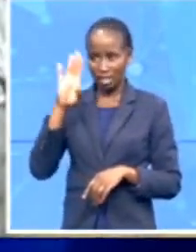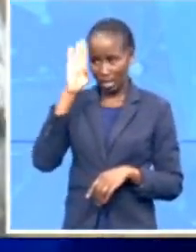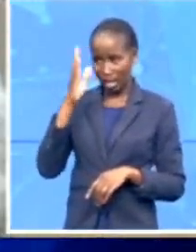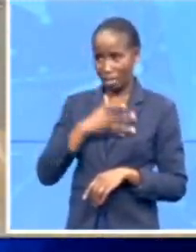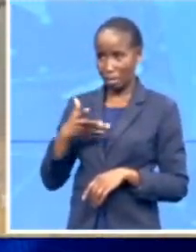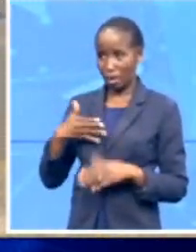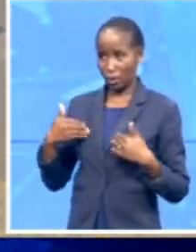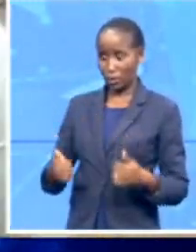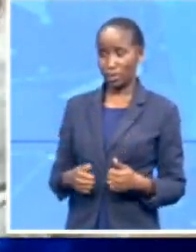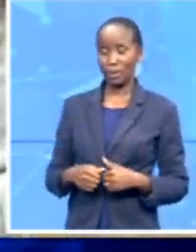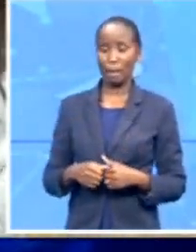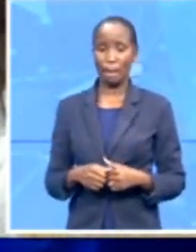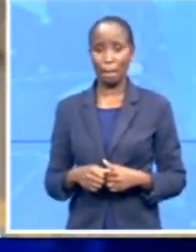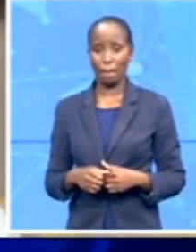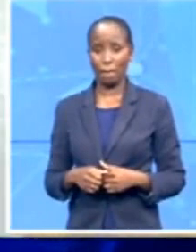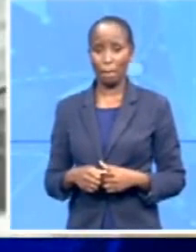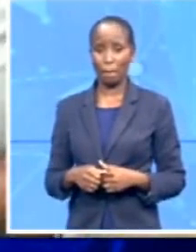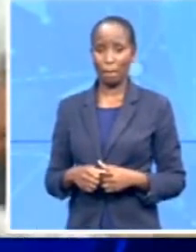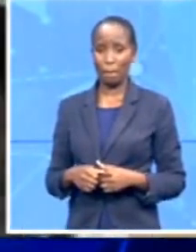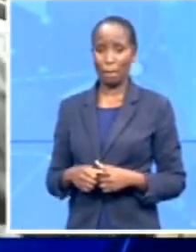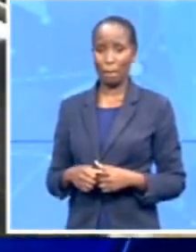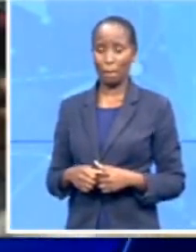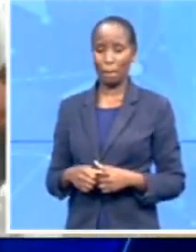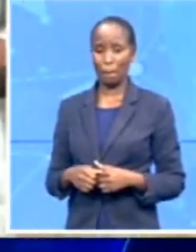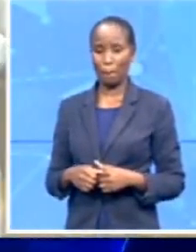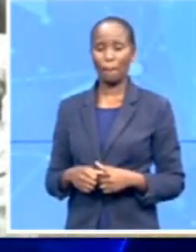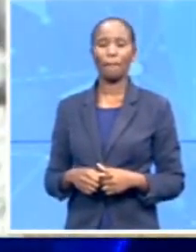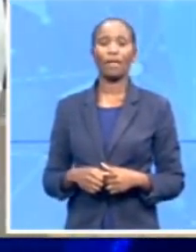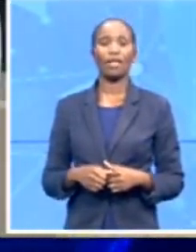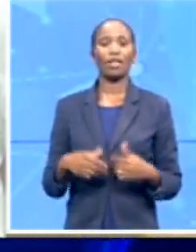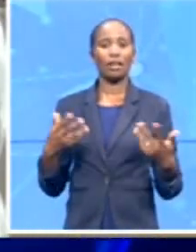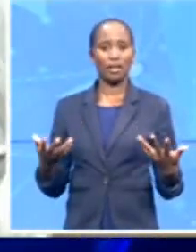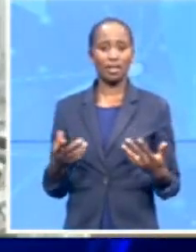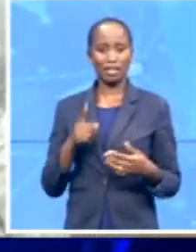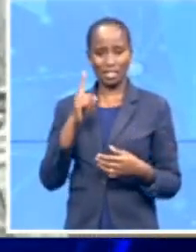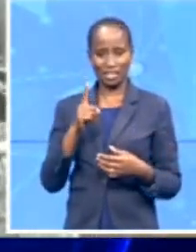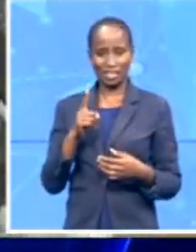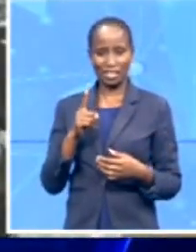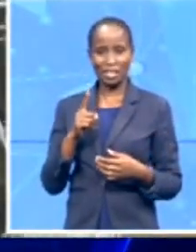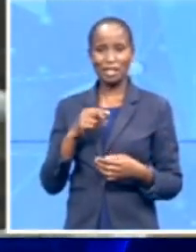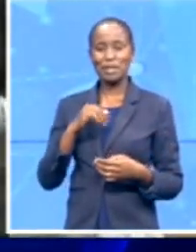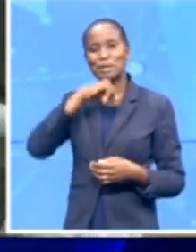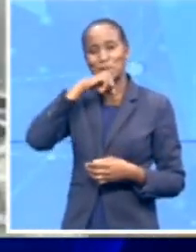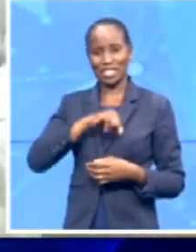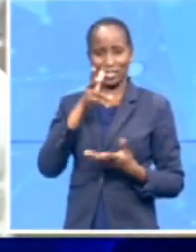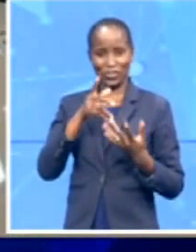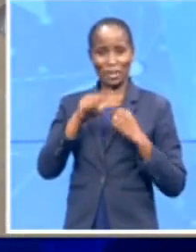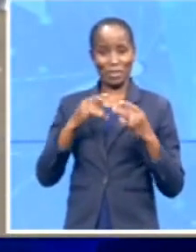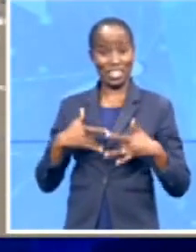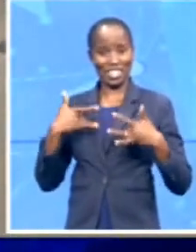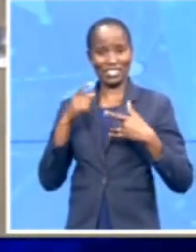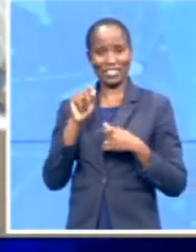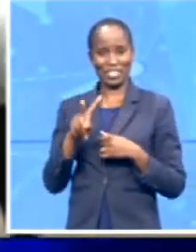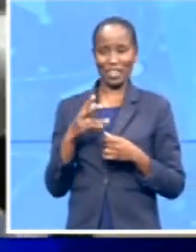Okay. This is the exciting part about live television, and getting to speak to people and doing walkabouts and speaking